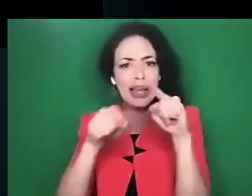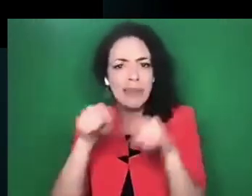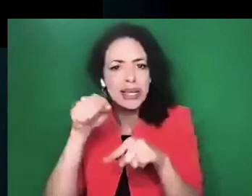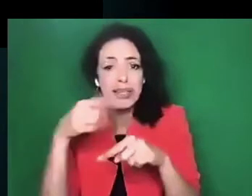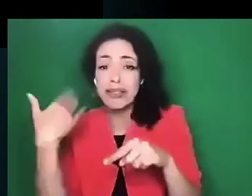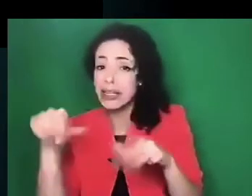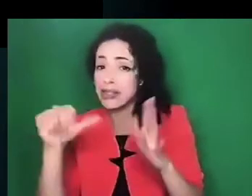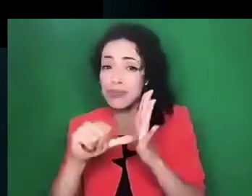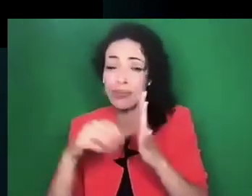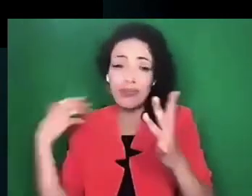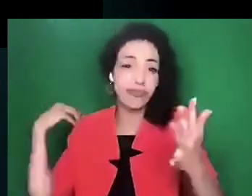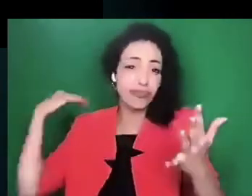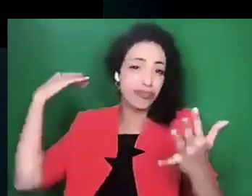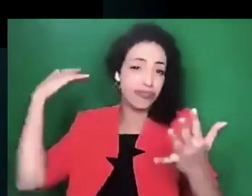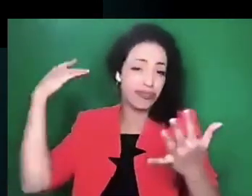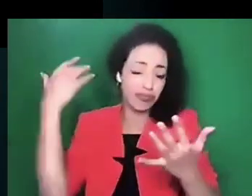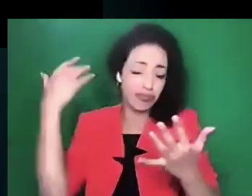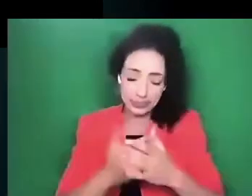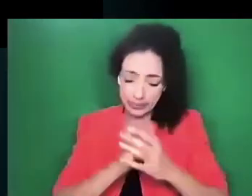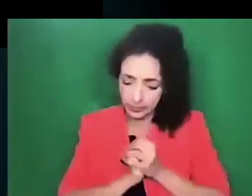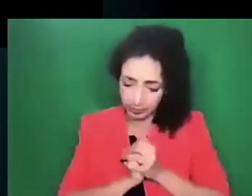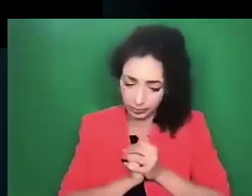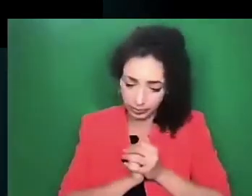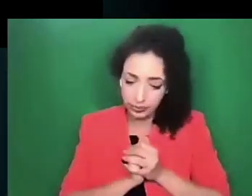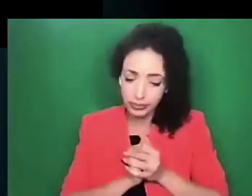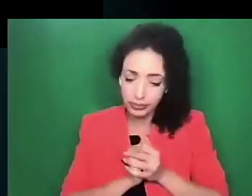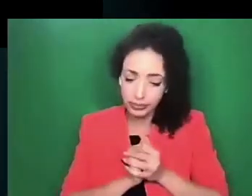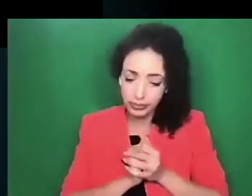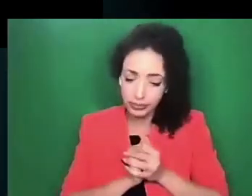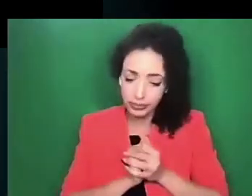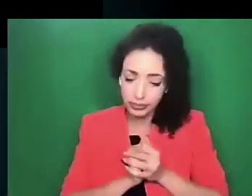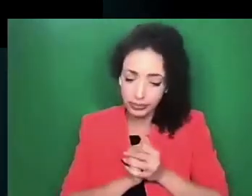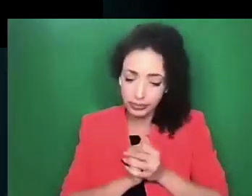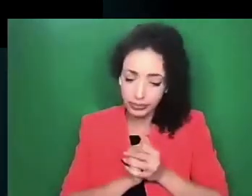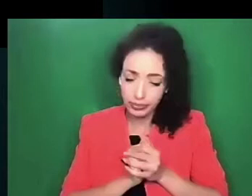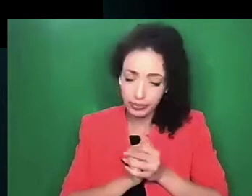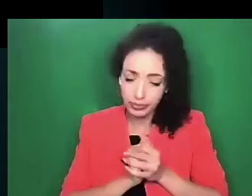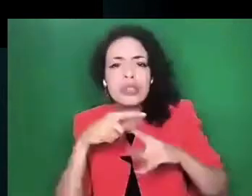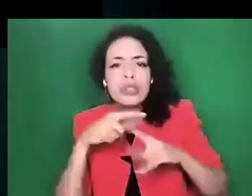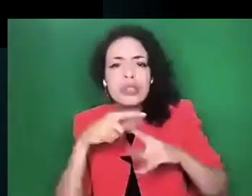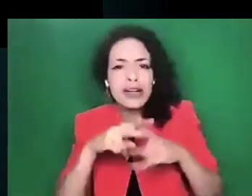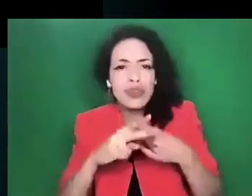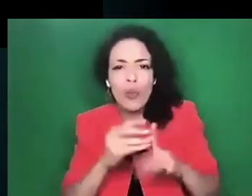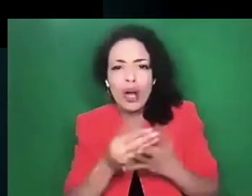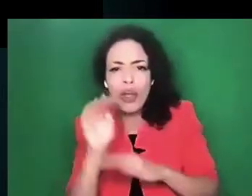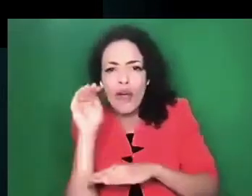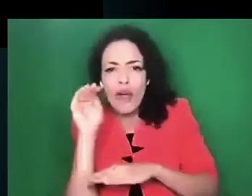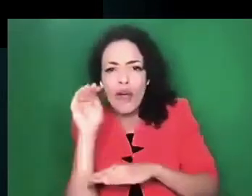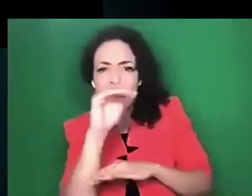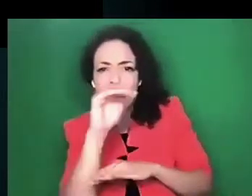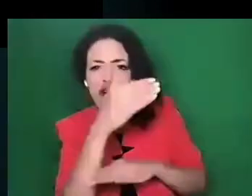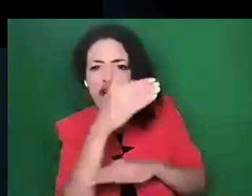art has been used as a tool of foreign diplomacy, or even as tools of intervention, if we think of the Cold War as an